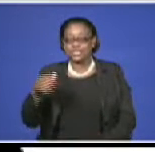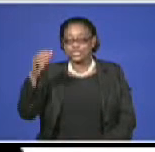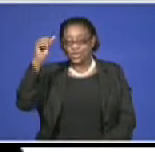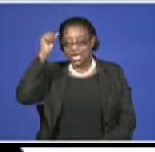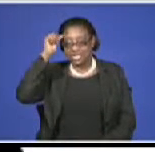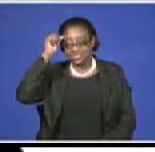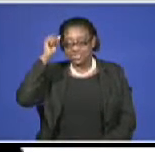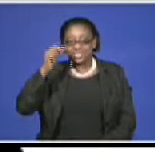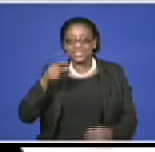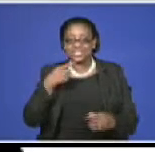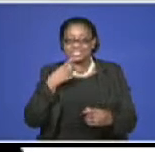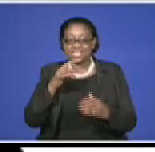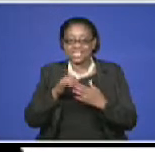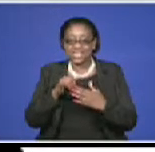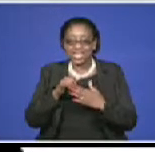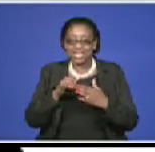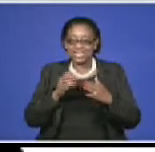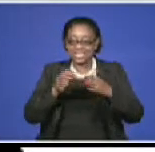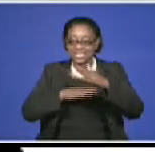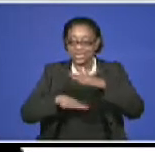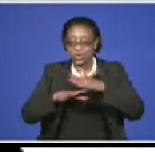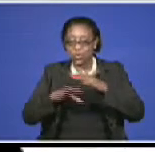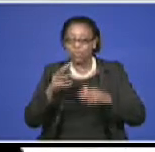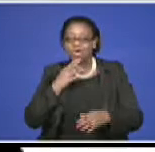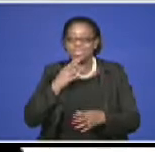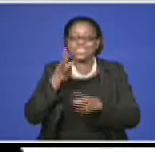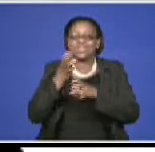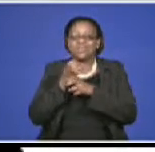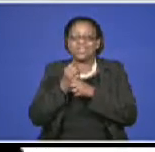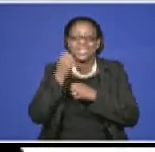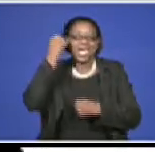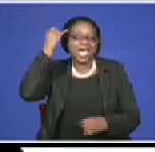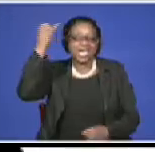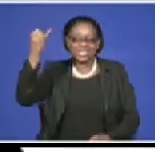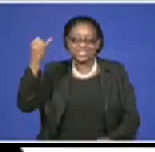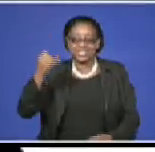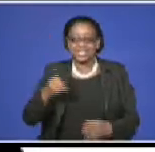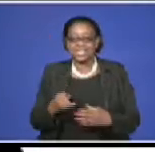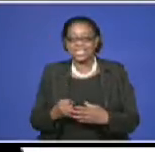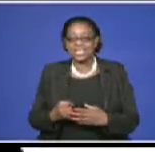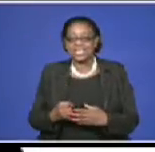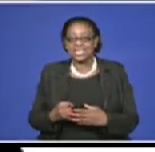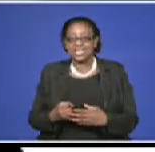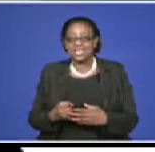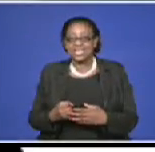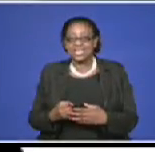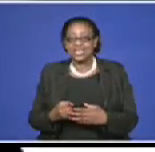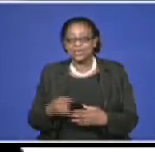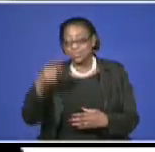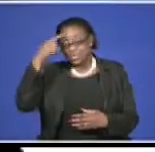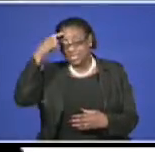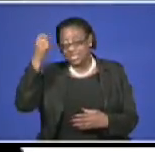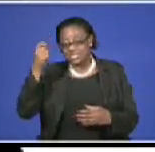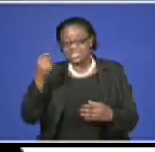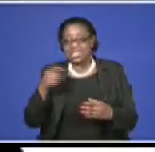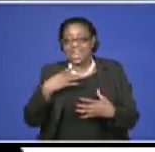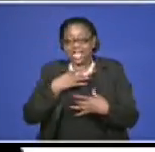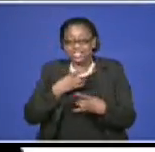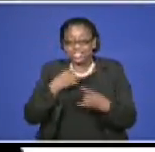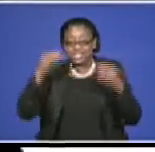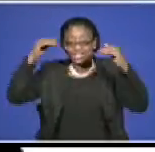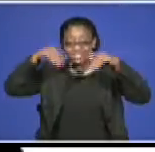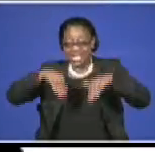he got into capturing underwater images and film through his love for the ocean, and the fact that he's a free diver